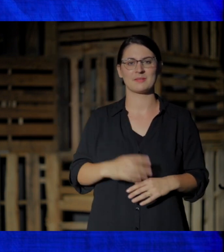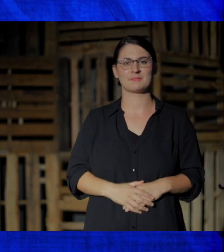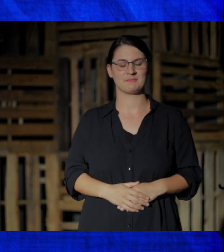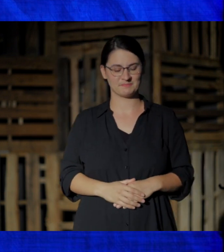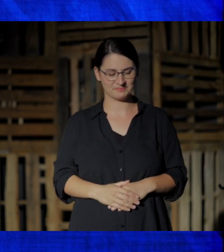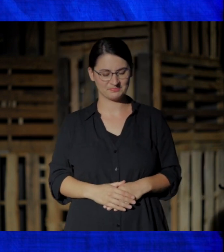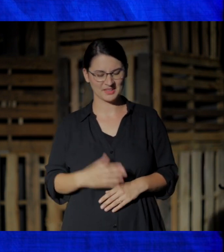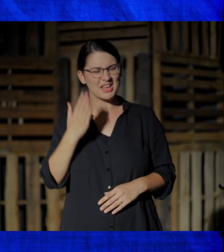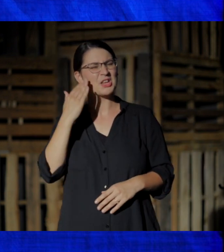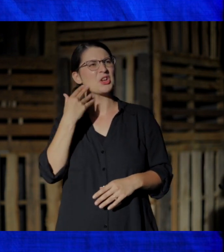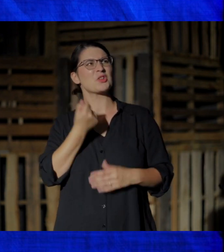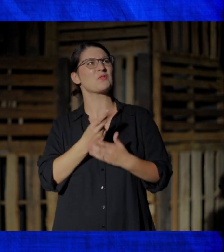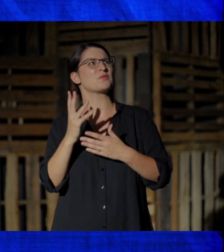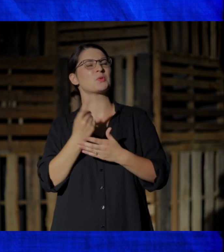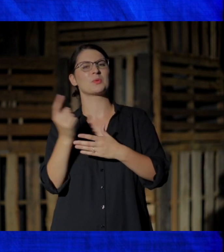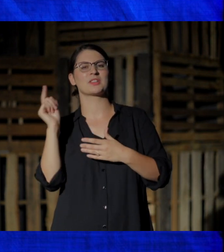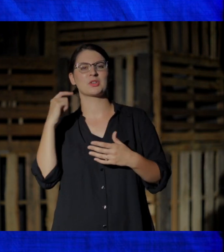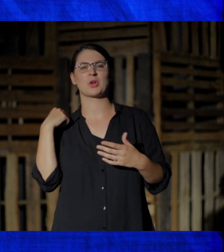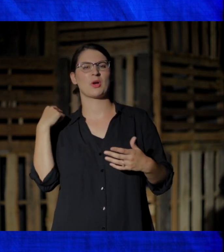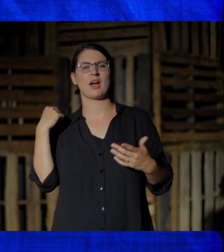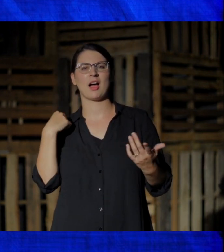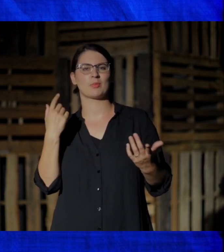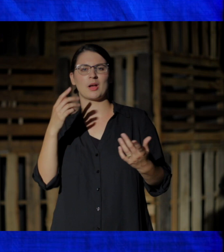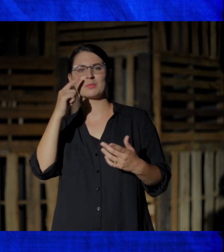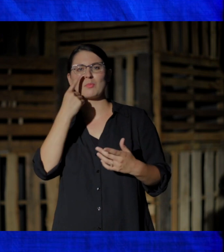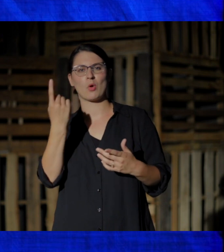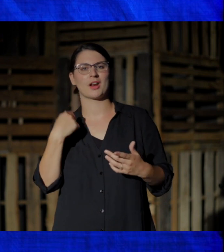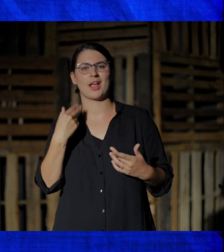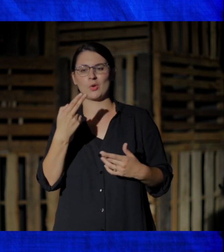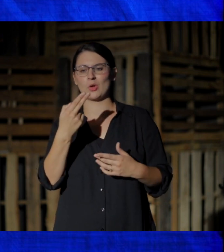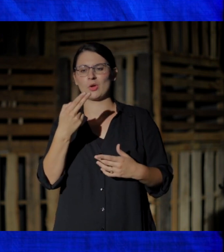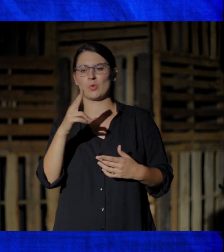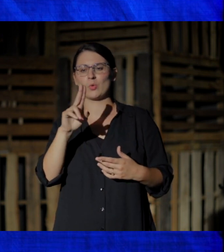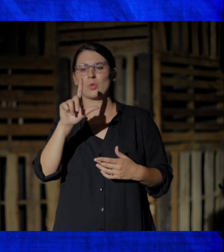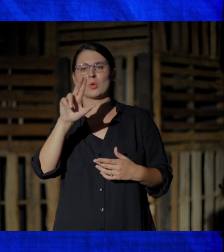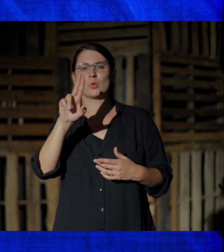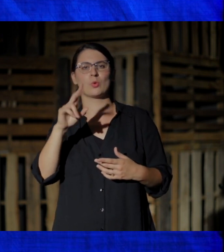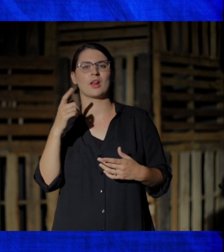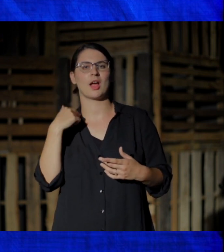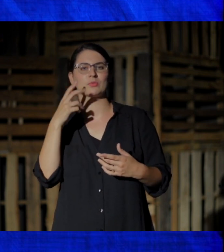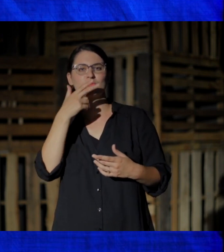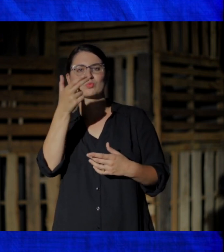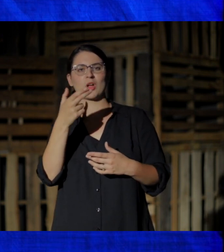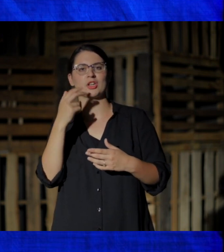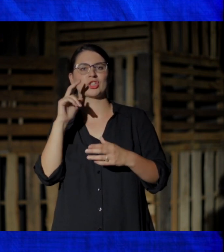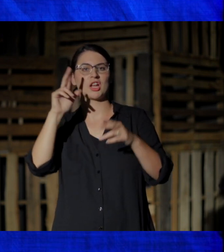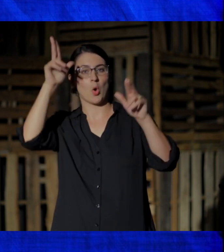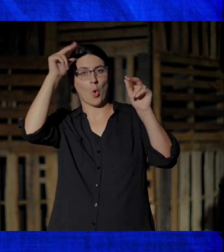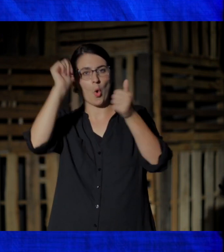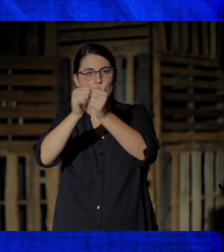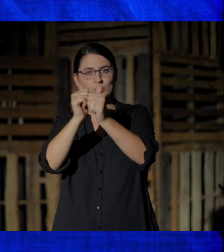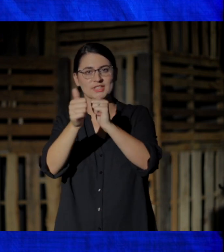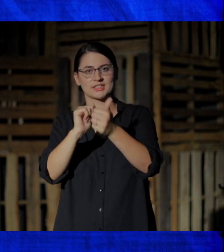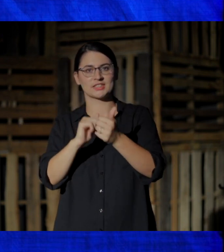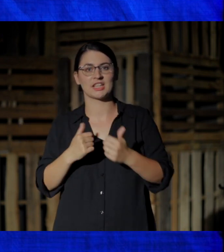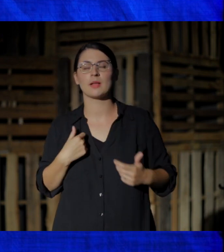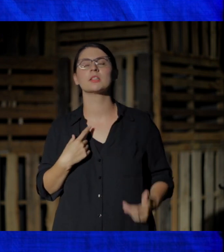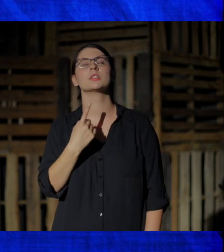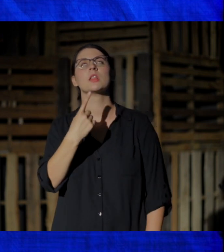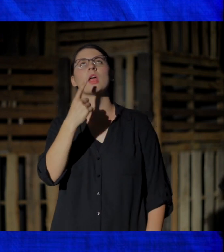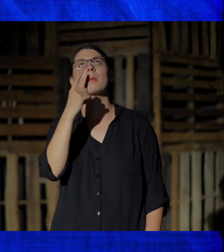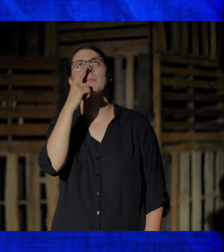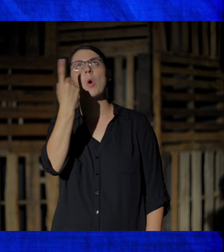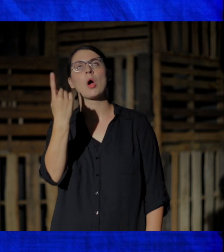ago, and I was bored. I got my Hulu, and I was trying to find something sports. I'm like many guys. I'm like dying to watch